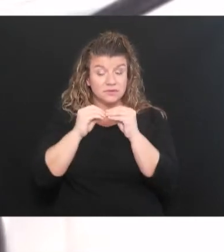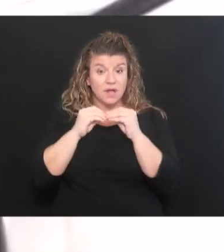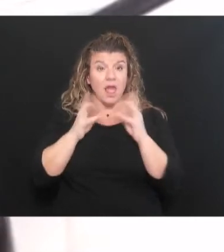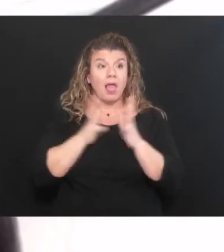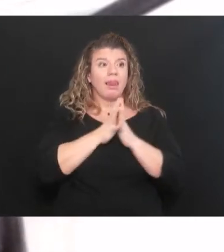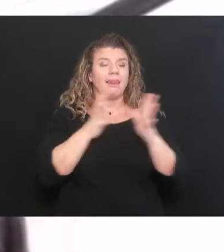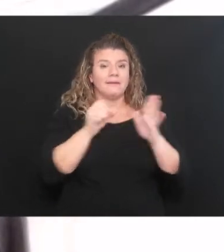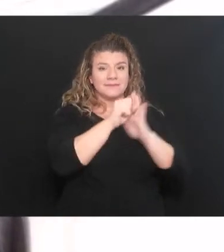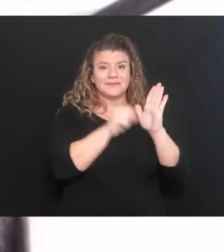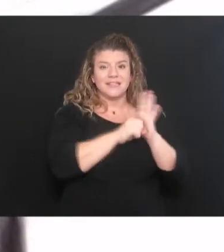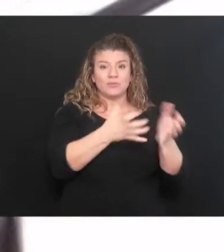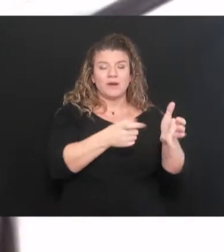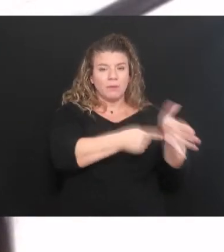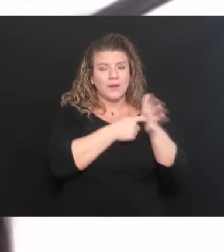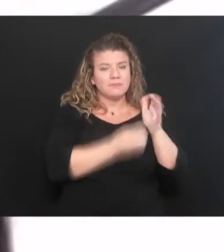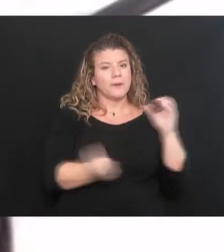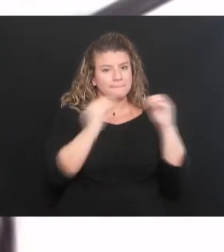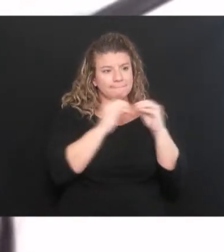been requesting more, but